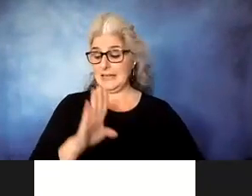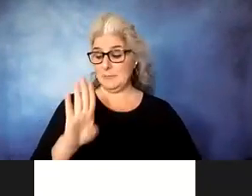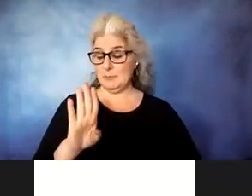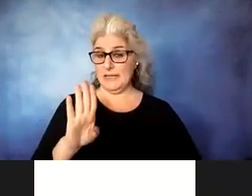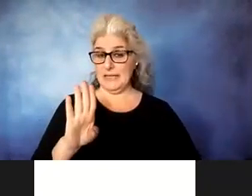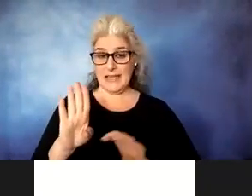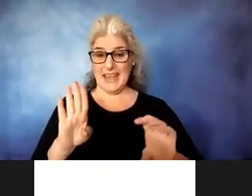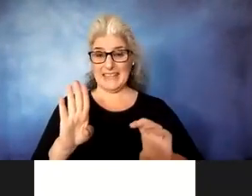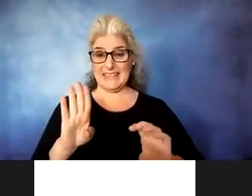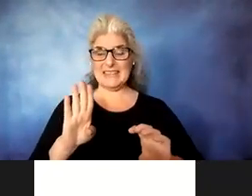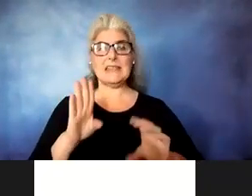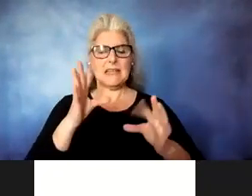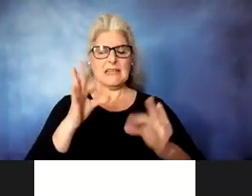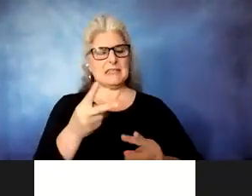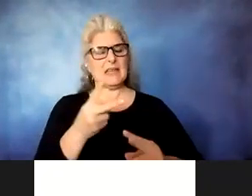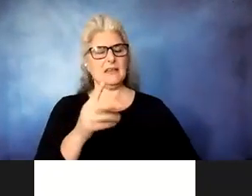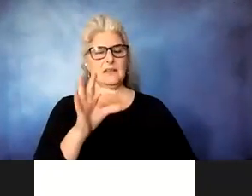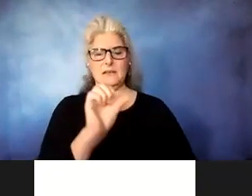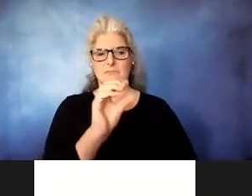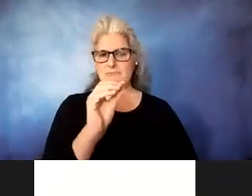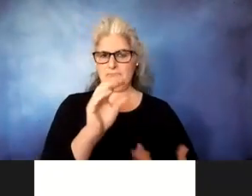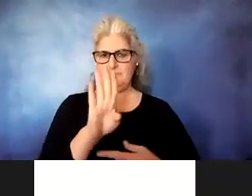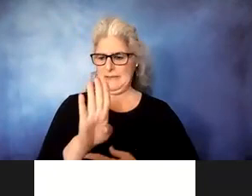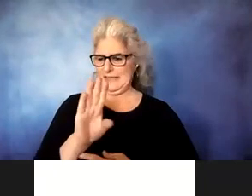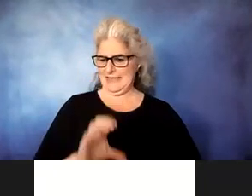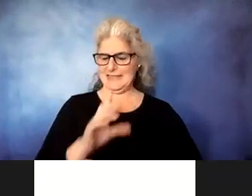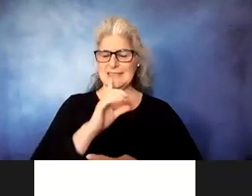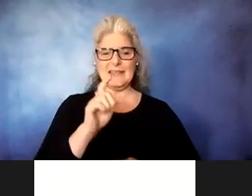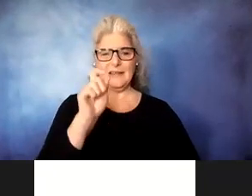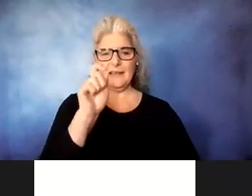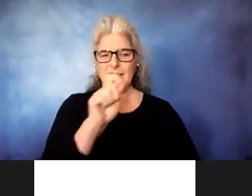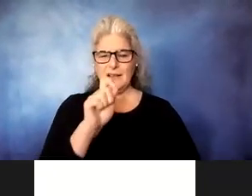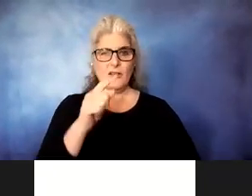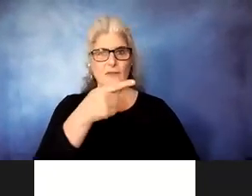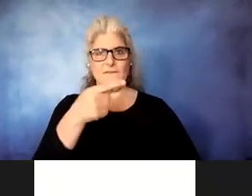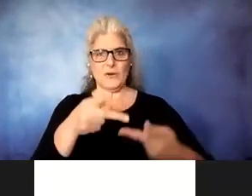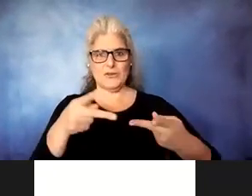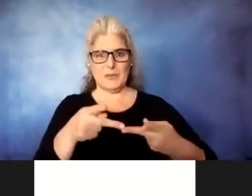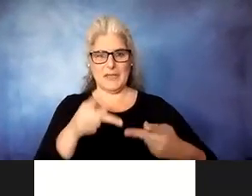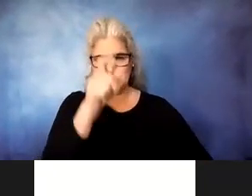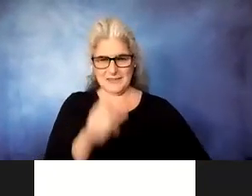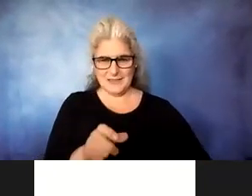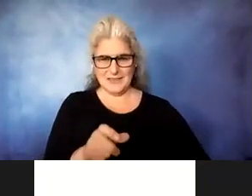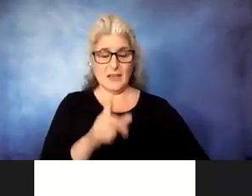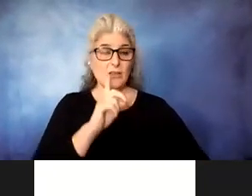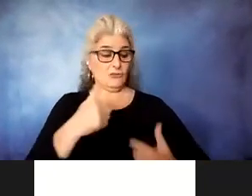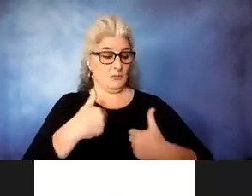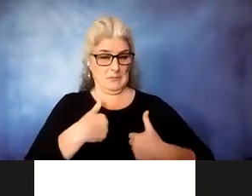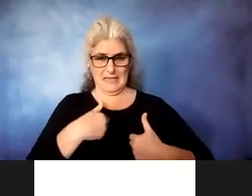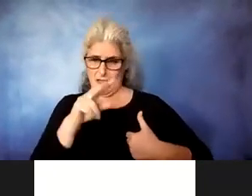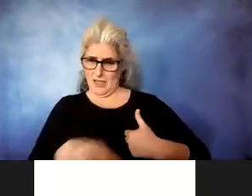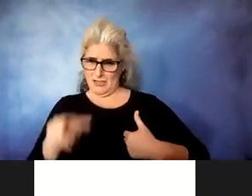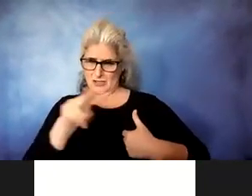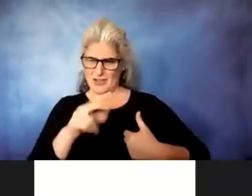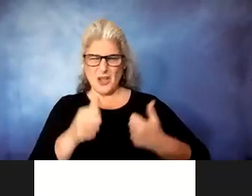is not clear to me or to the computer that's scanning this ballot what candidate this voter intended to vote for rank 1